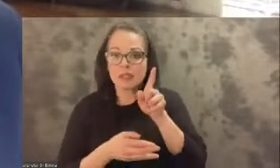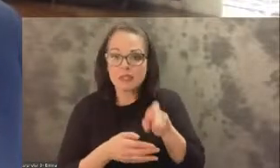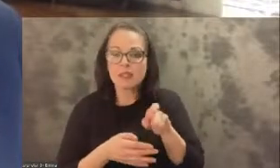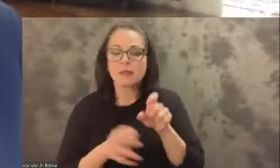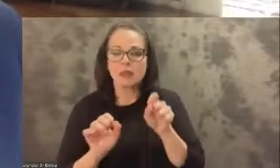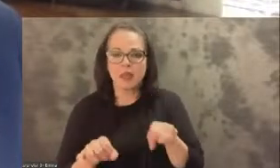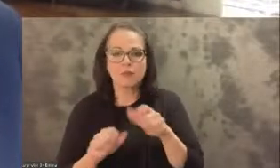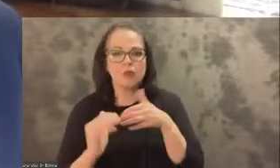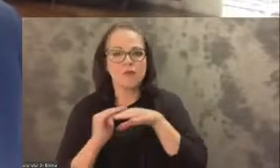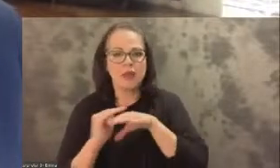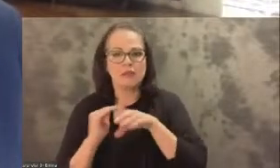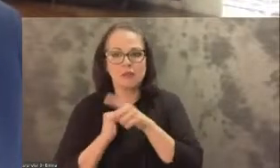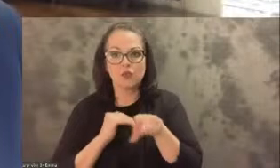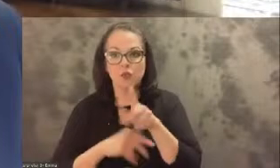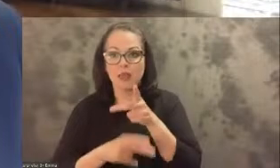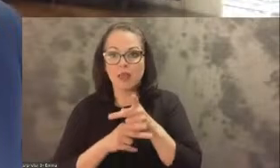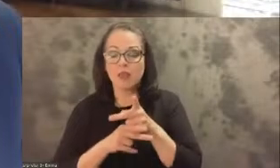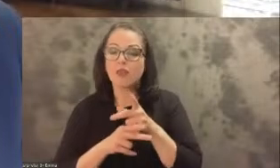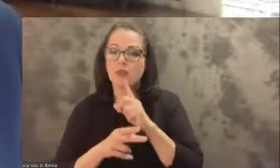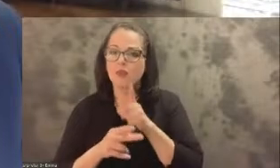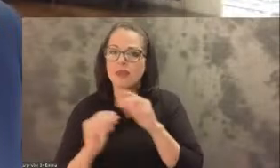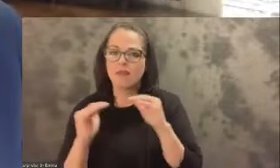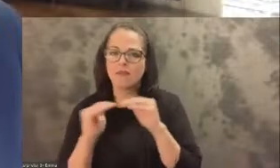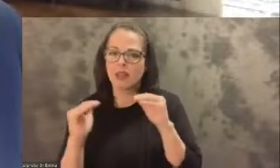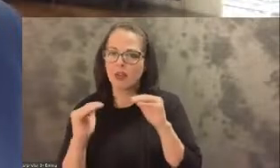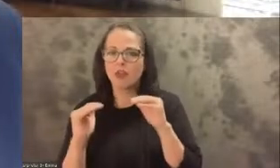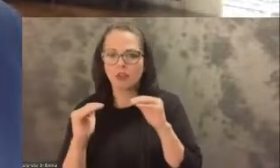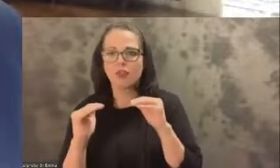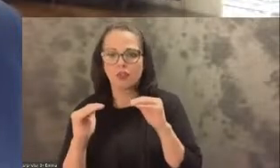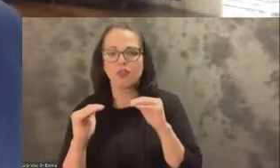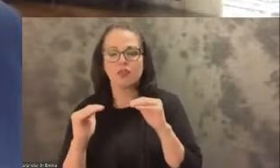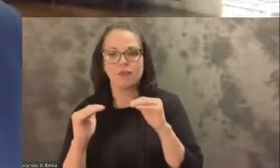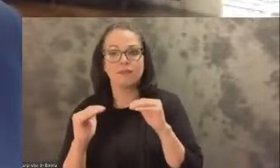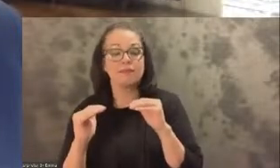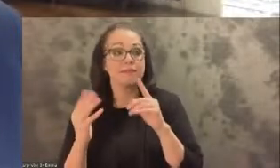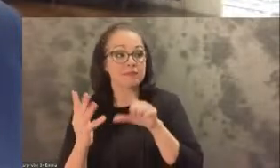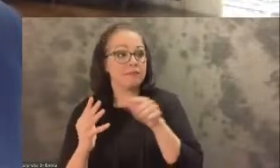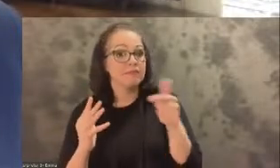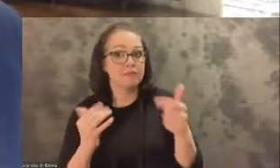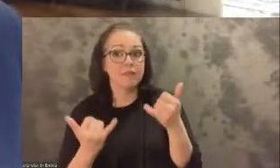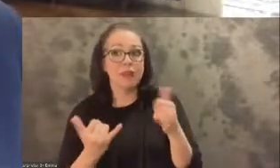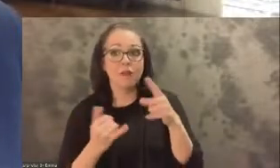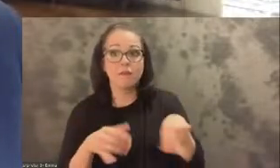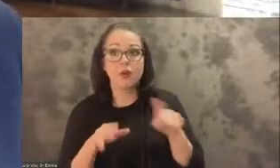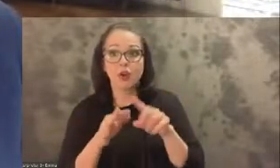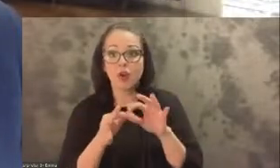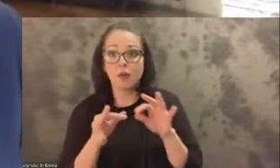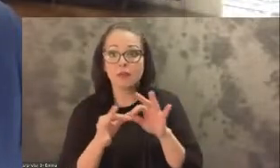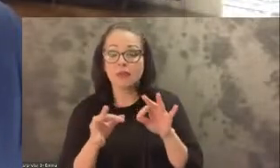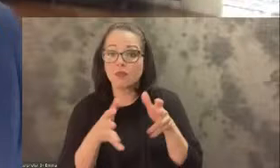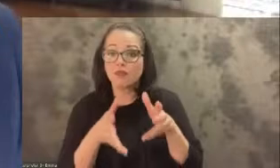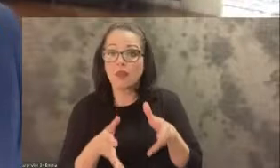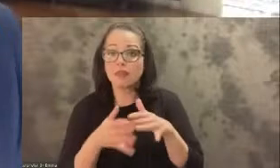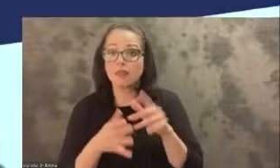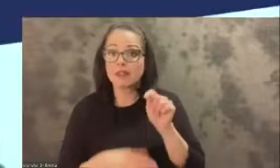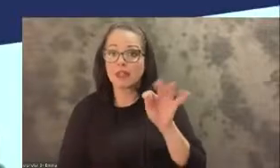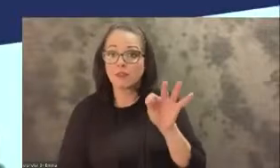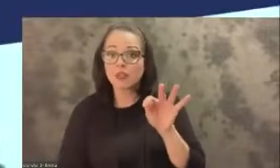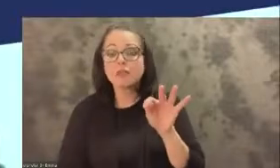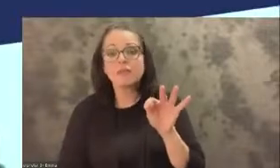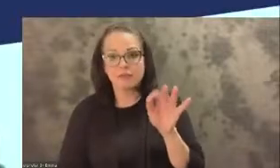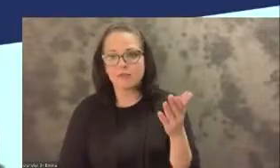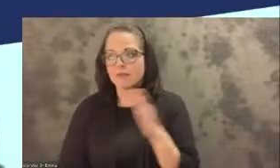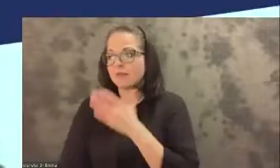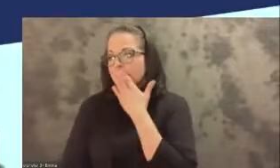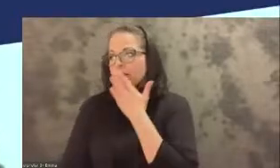have access to care and need fair and just care. So I will turn it back over to you for comments from the rest of the task force. Thank you